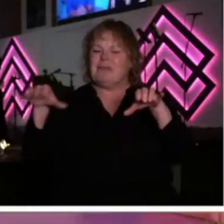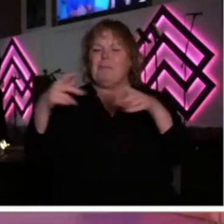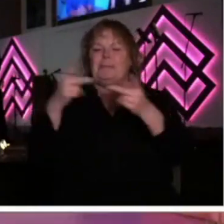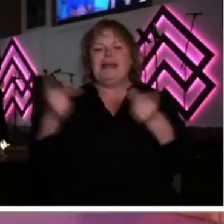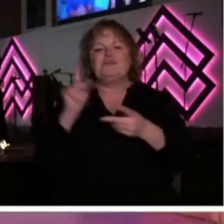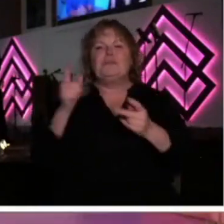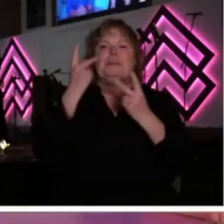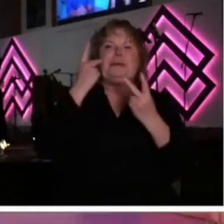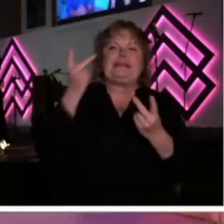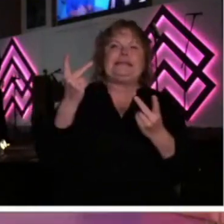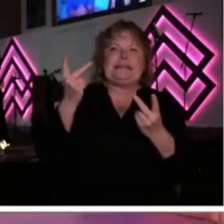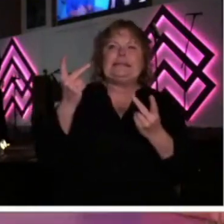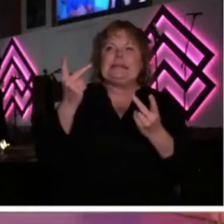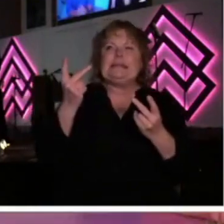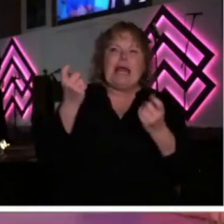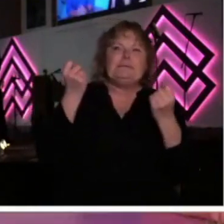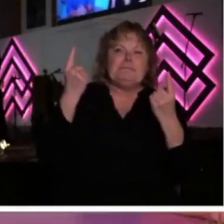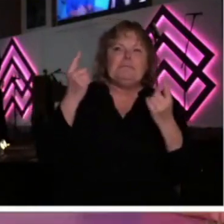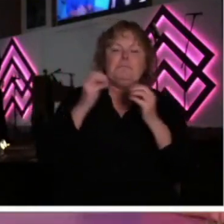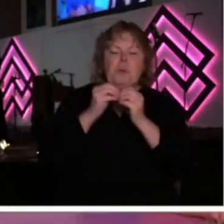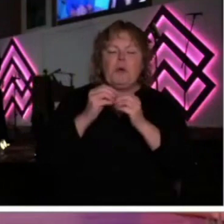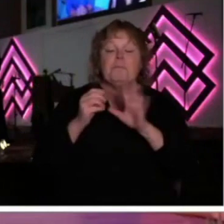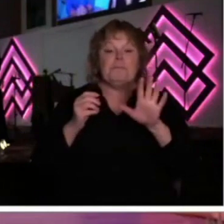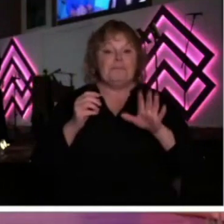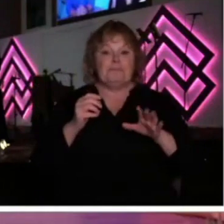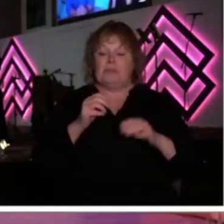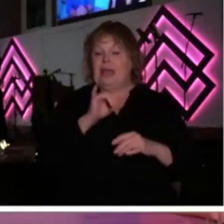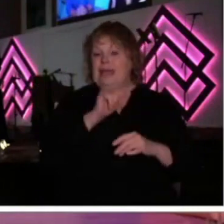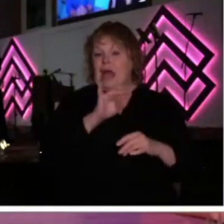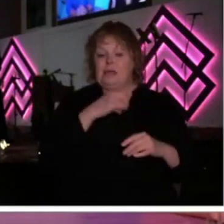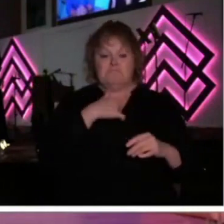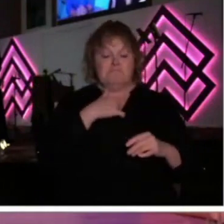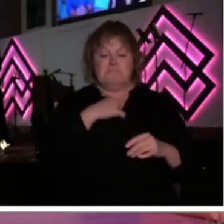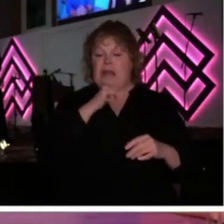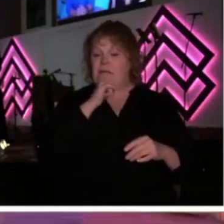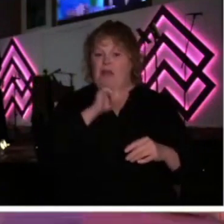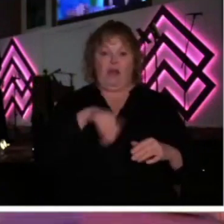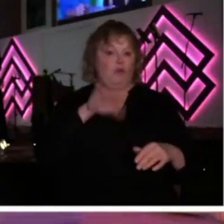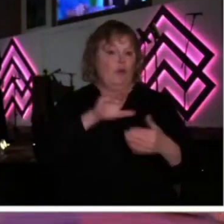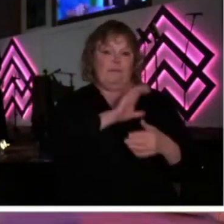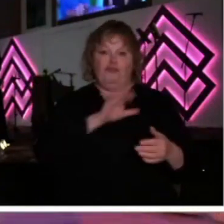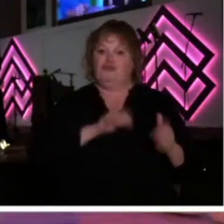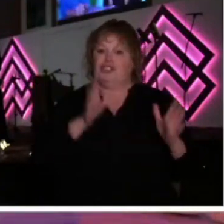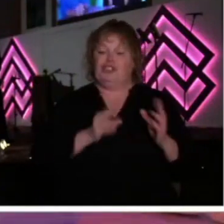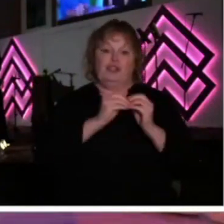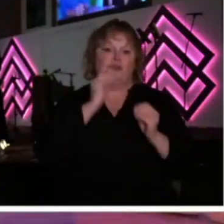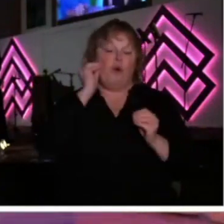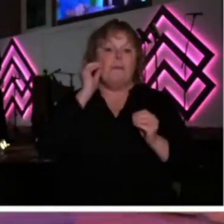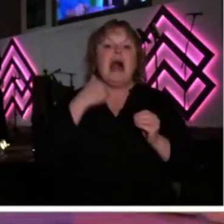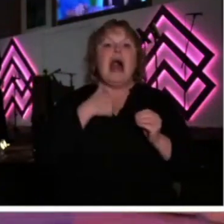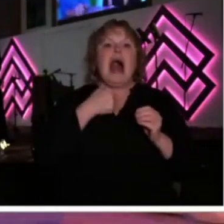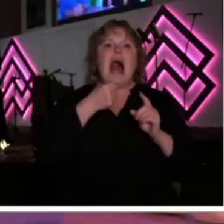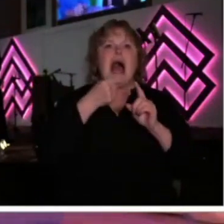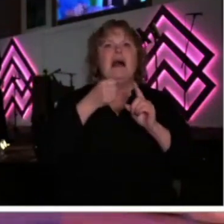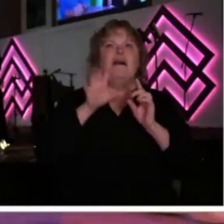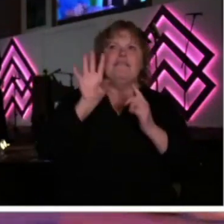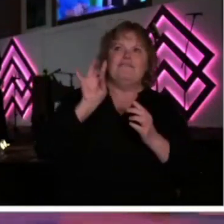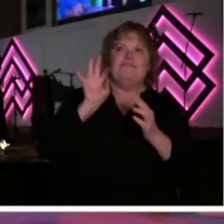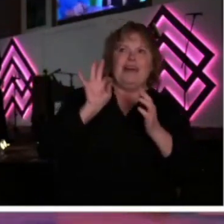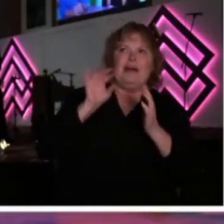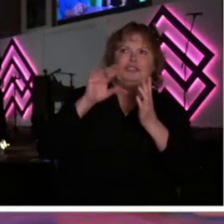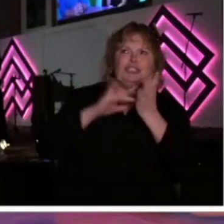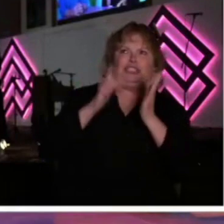up in a Christian home. I got saved when I was 19 years old. So, you know, I grew up in a really wealthy home,